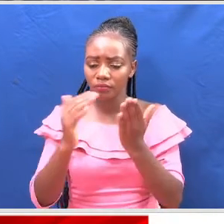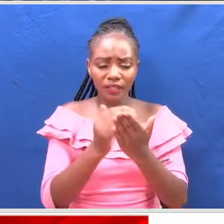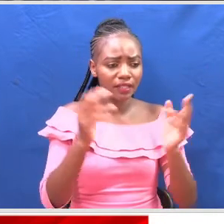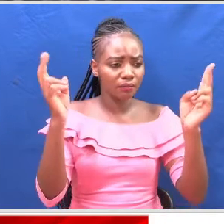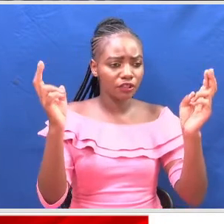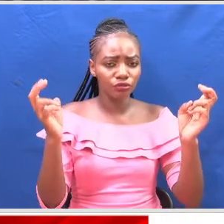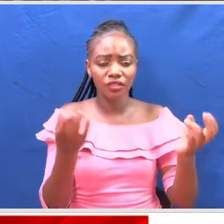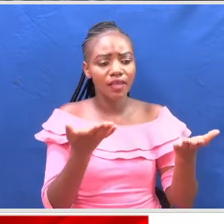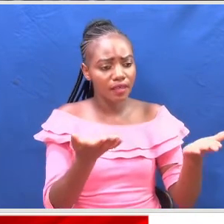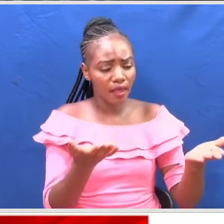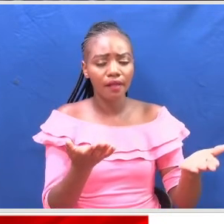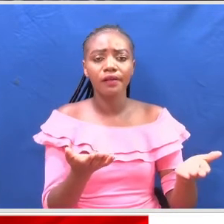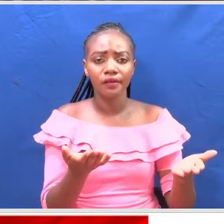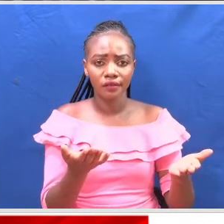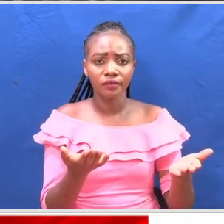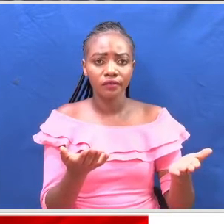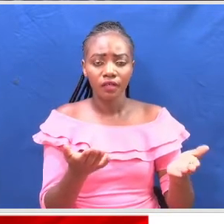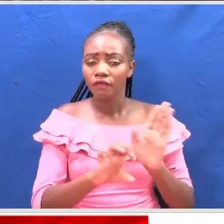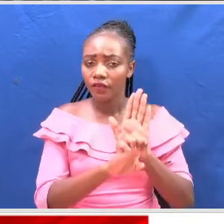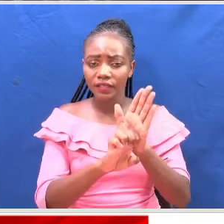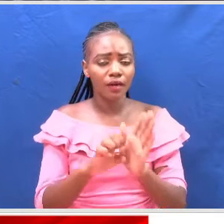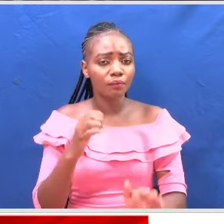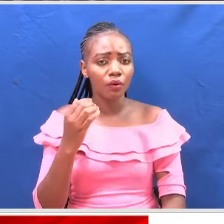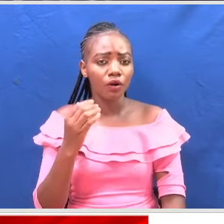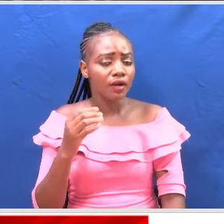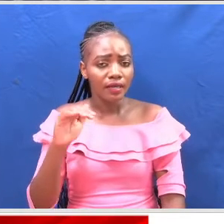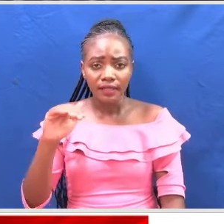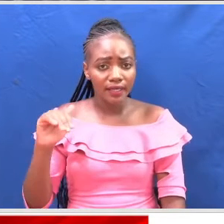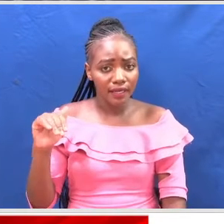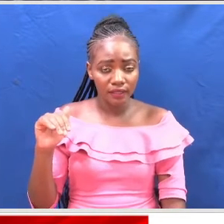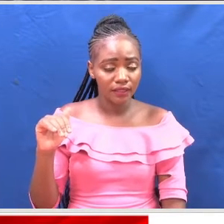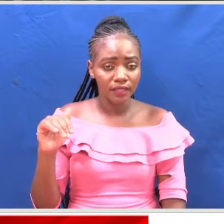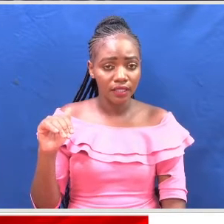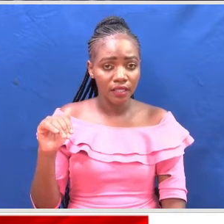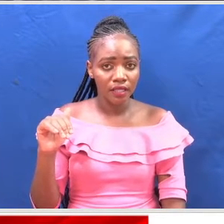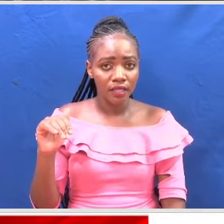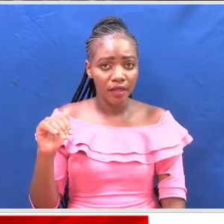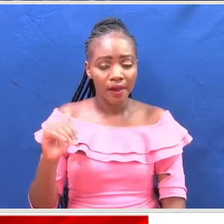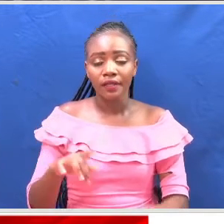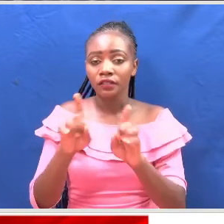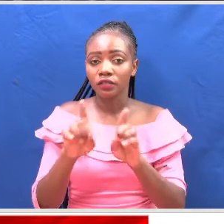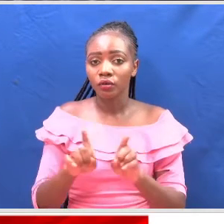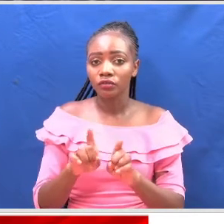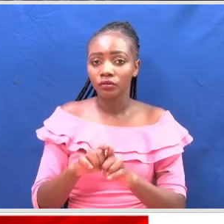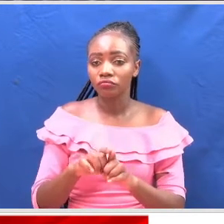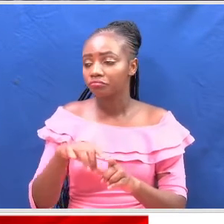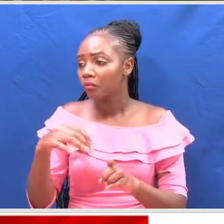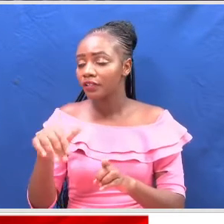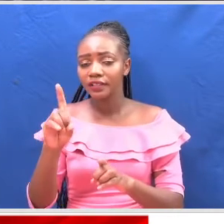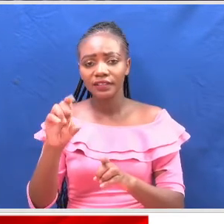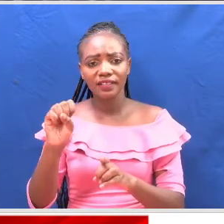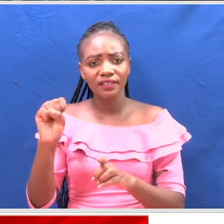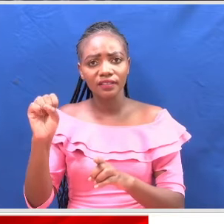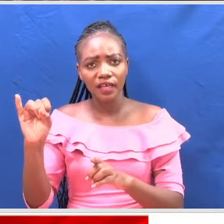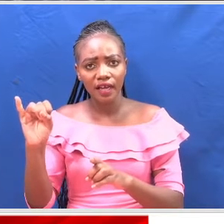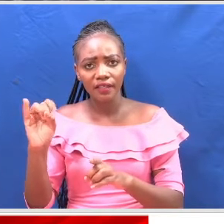there, like the debt load. We've had to go to the DSSI. We've had to